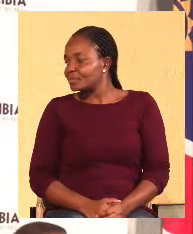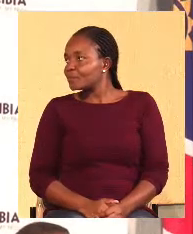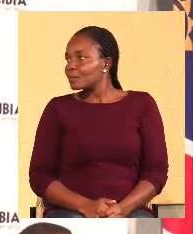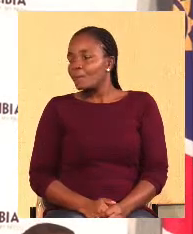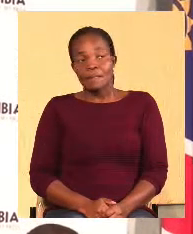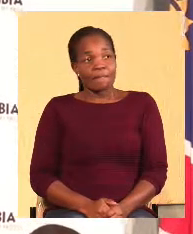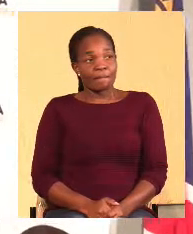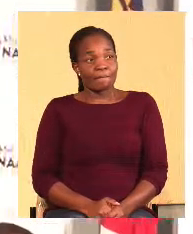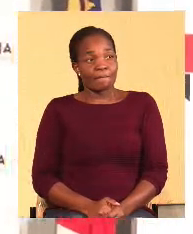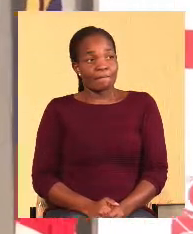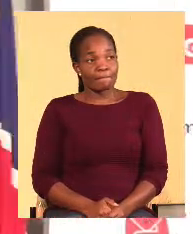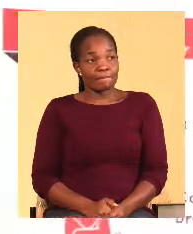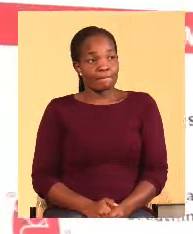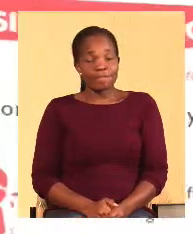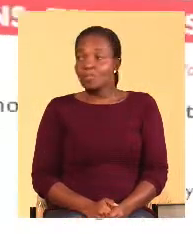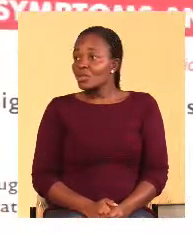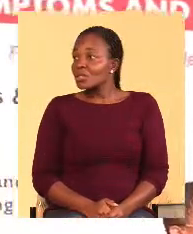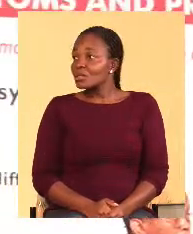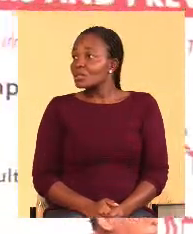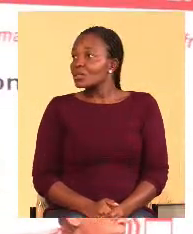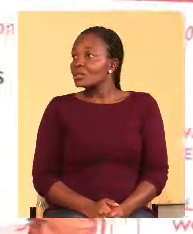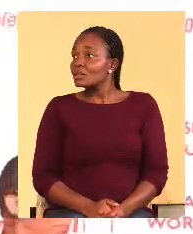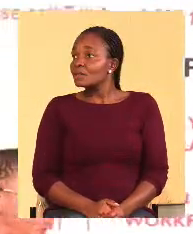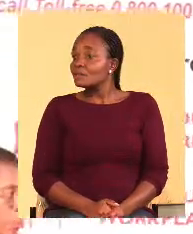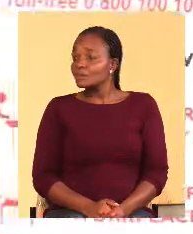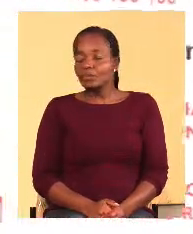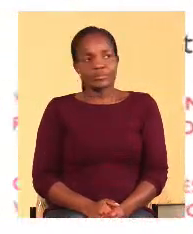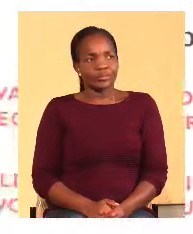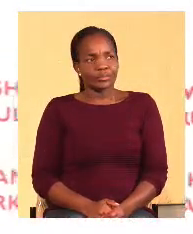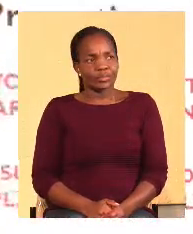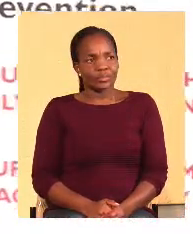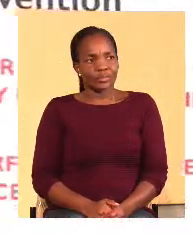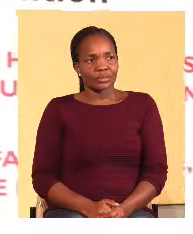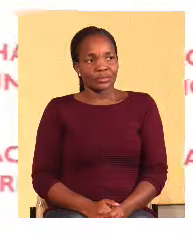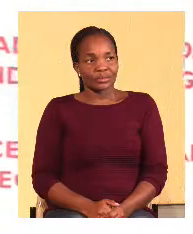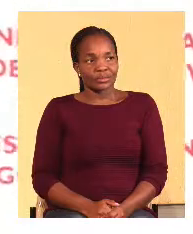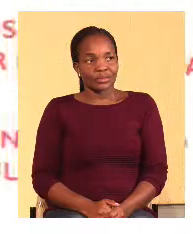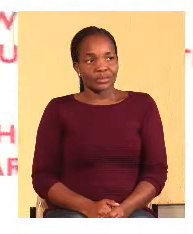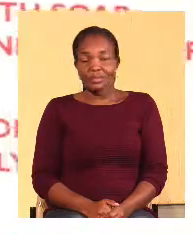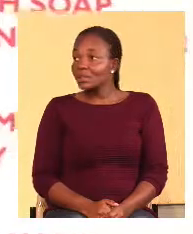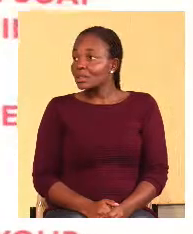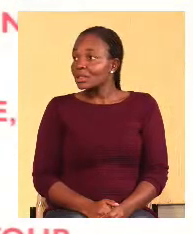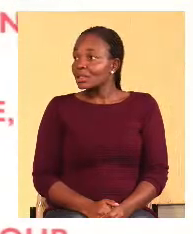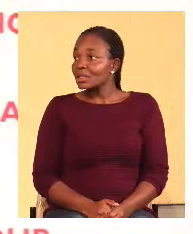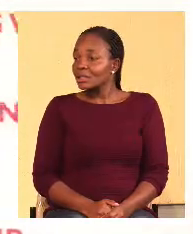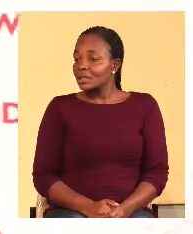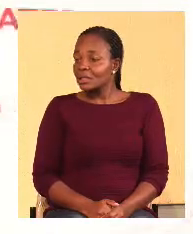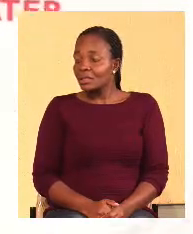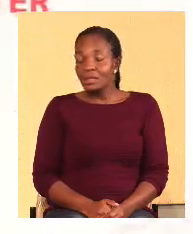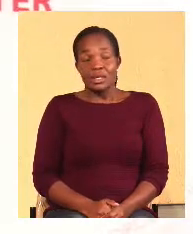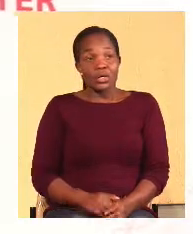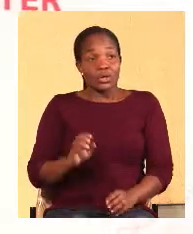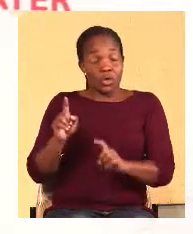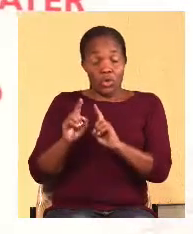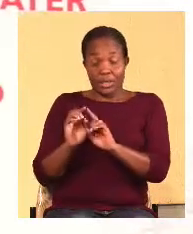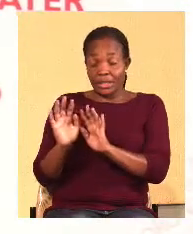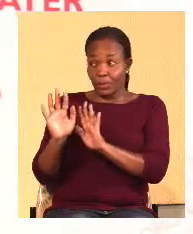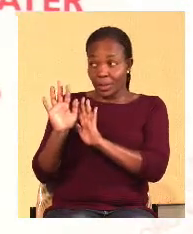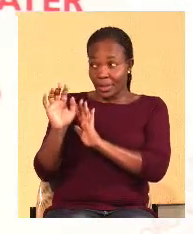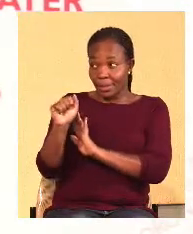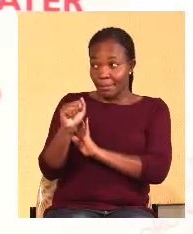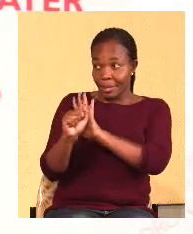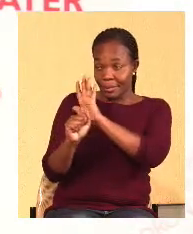that if there are any other questions, those questions can be posed towards the end. We have now come to the end of part